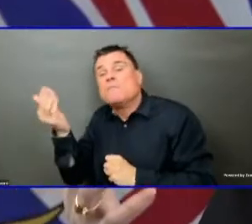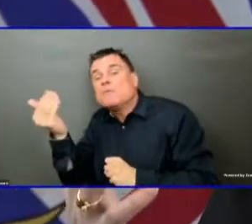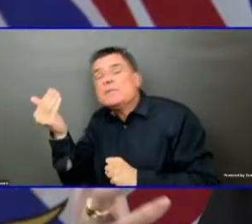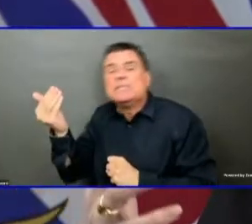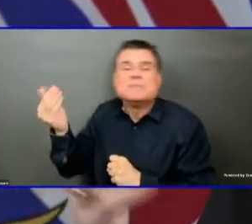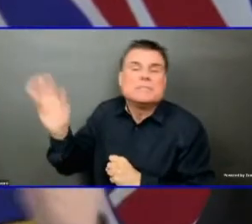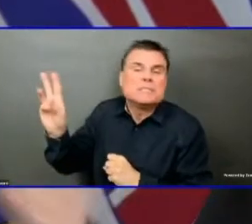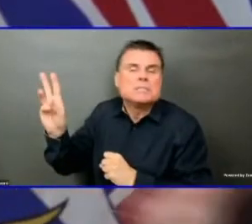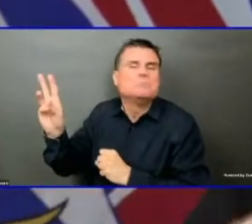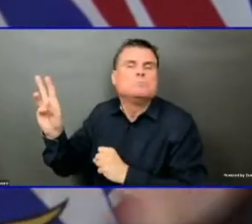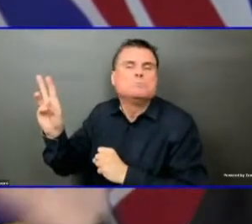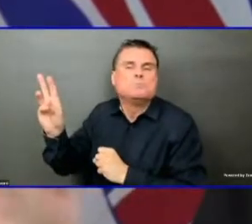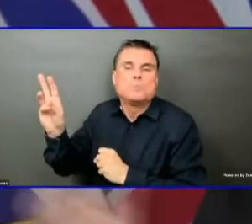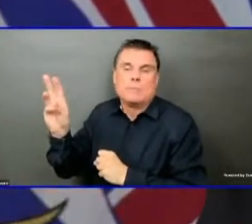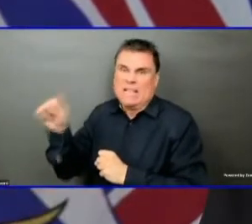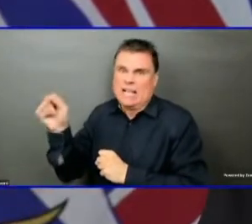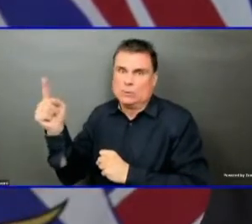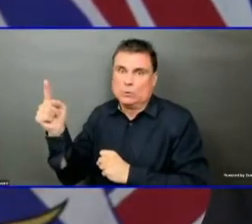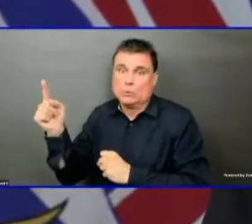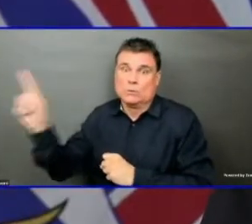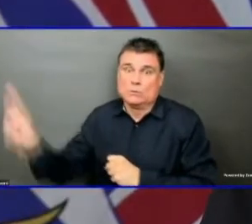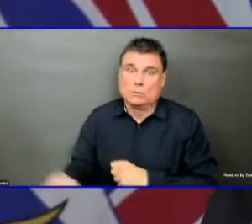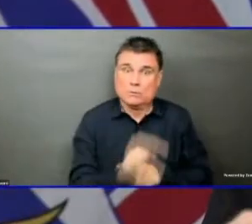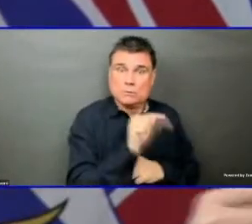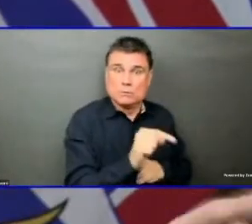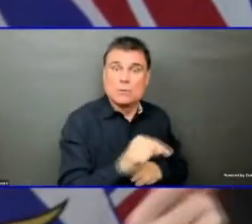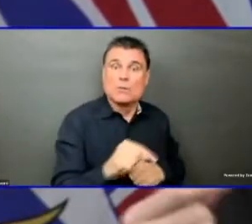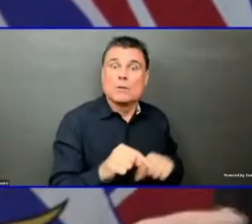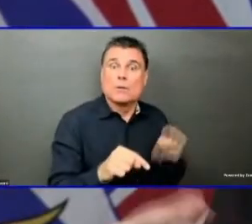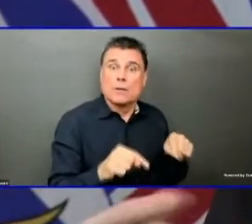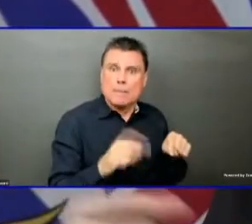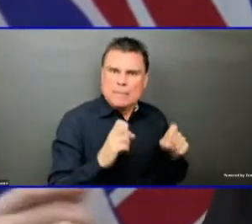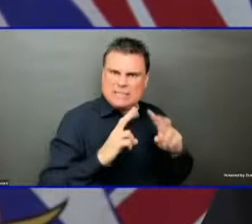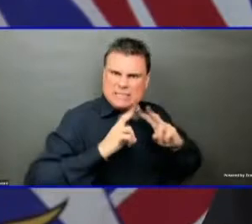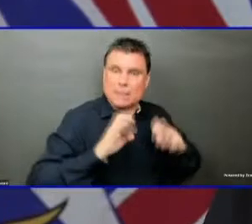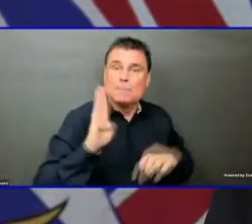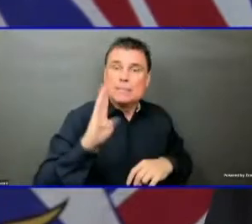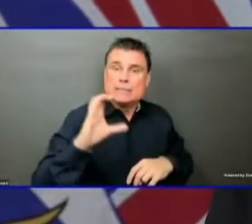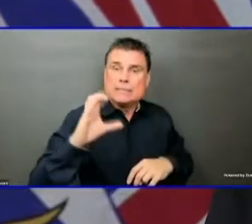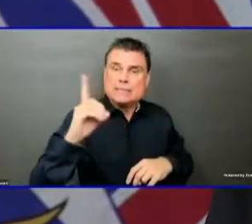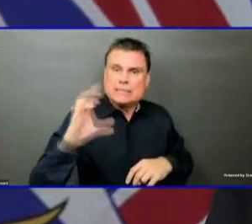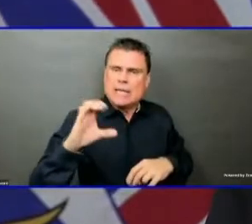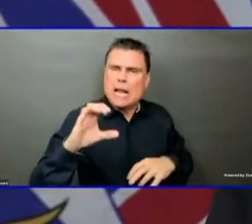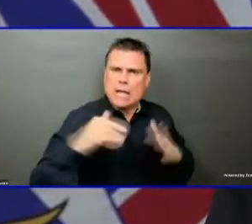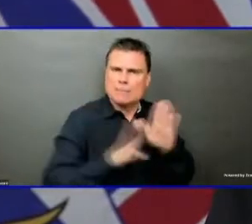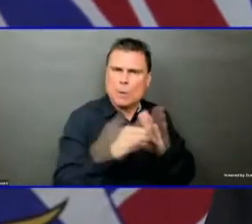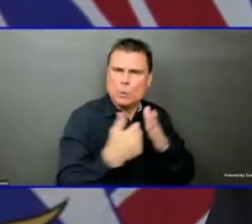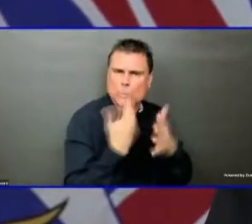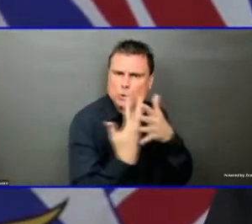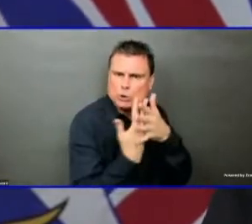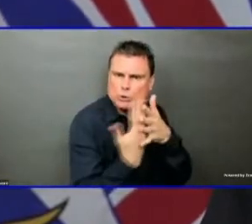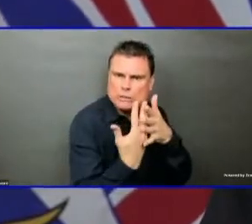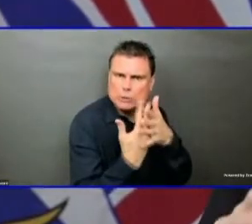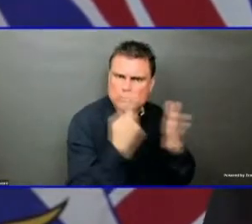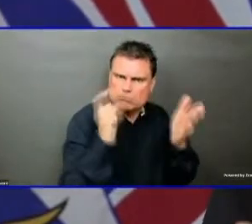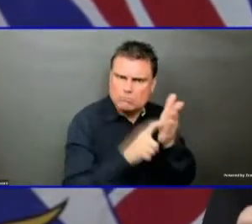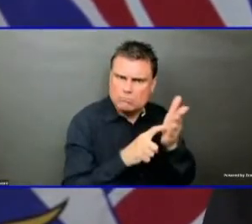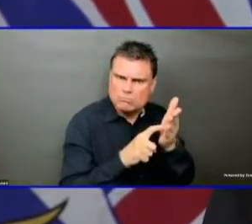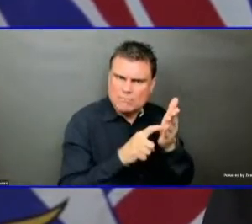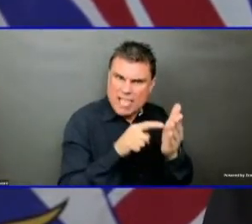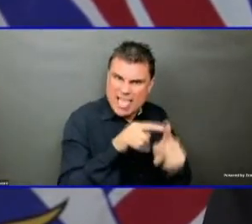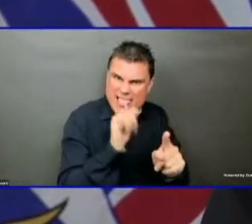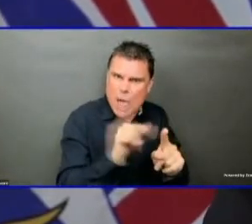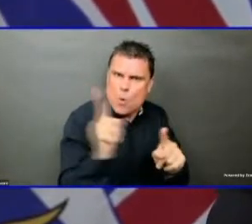in Alberta as well, and we're working across the country on making sure we can pick up the ones that are of concern,